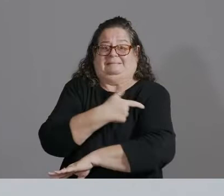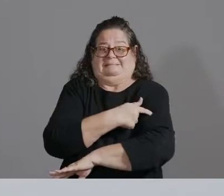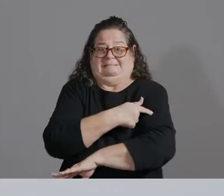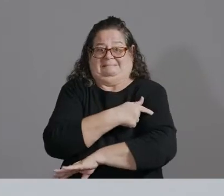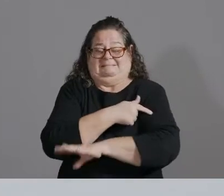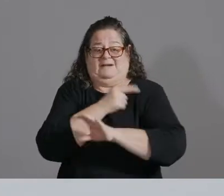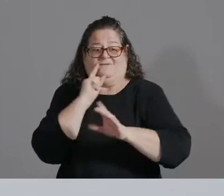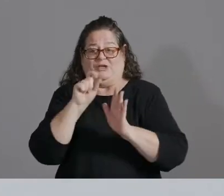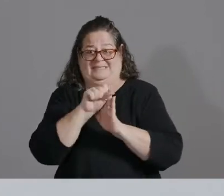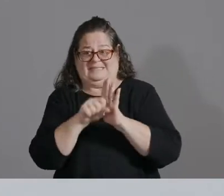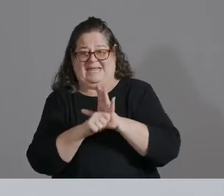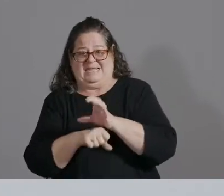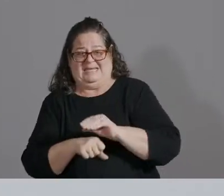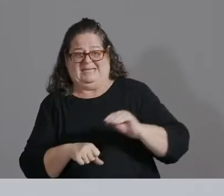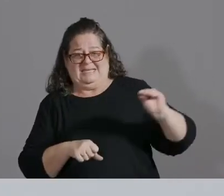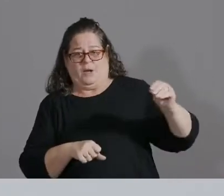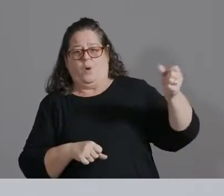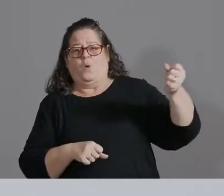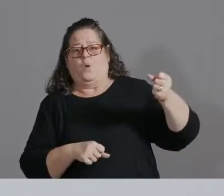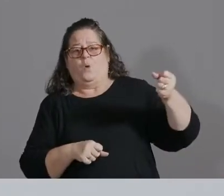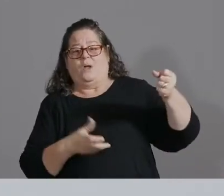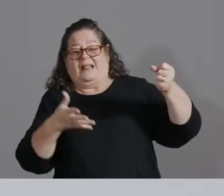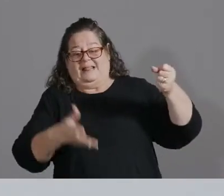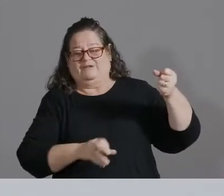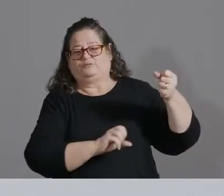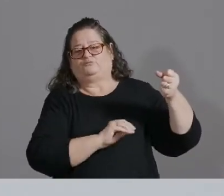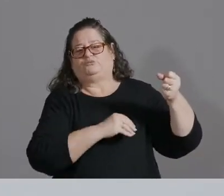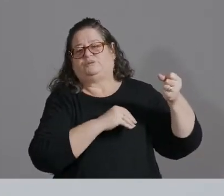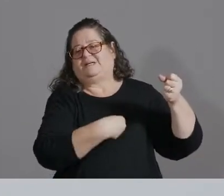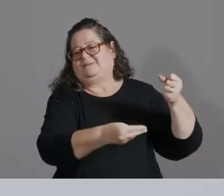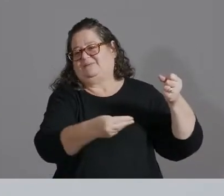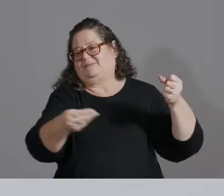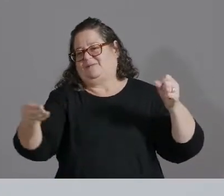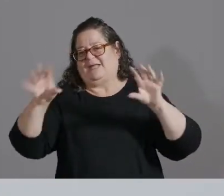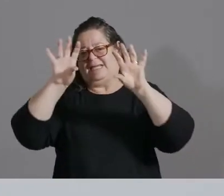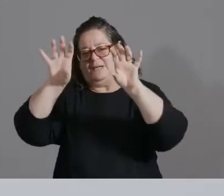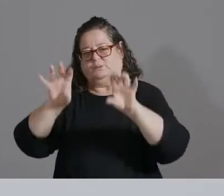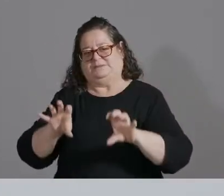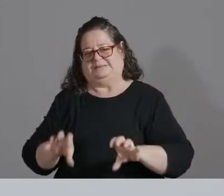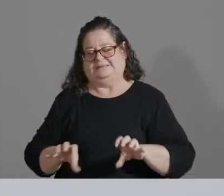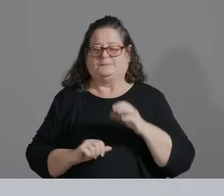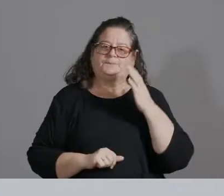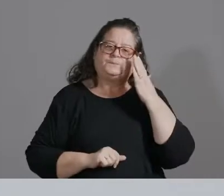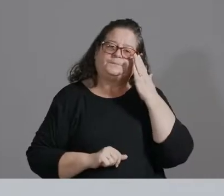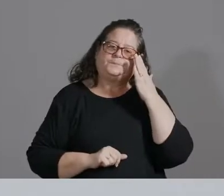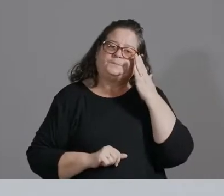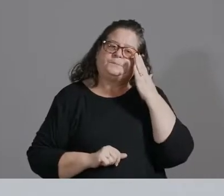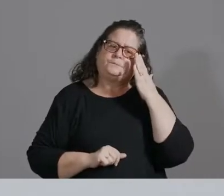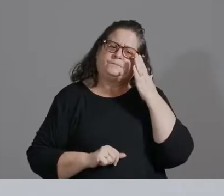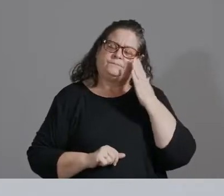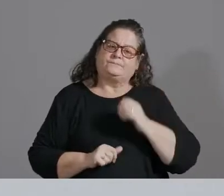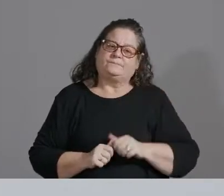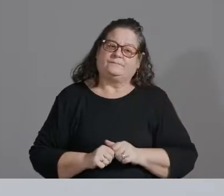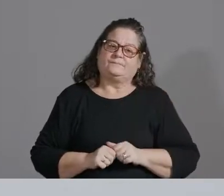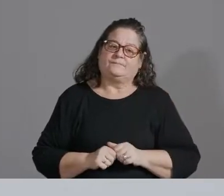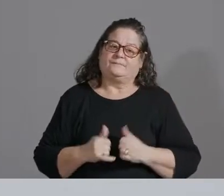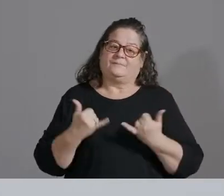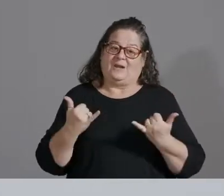then take the other doses and allocate that to the county for them to do. Now, with the executive order that Governor